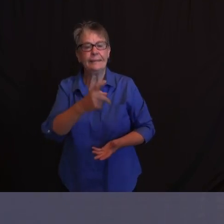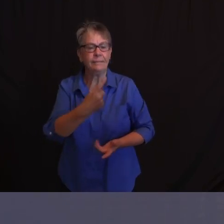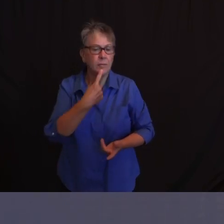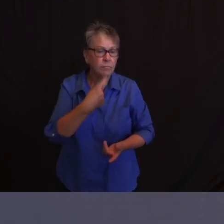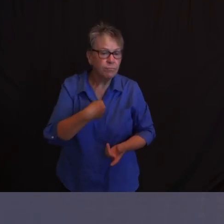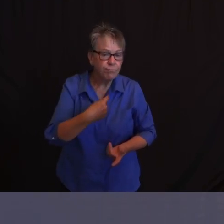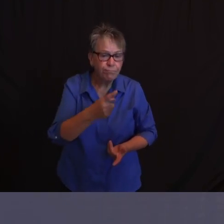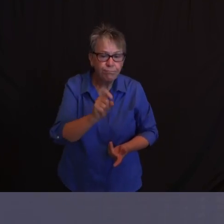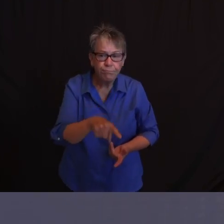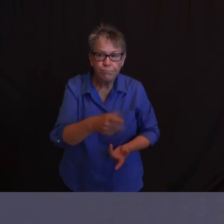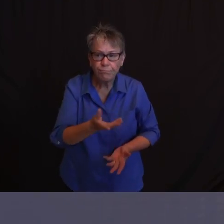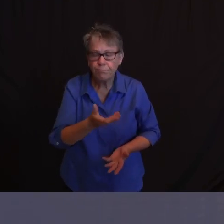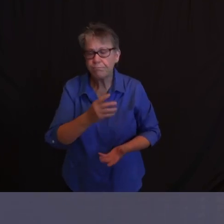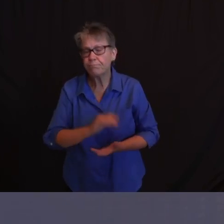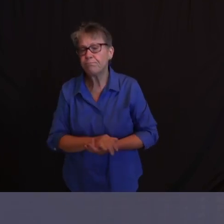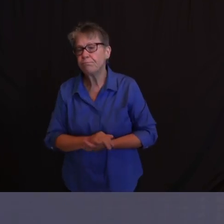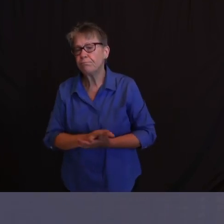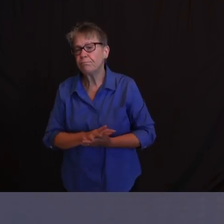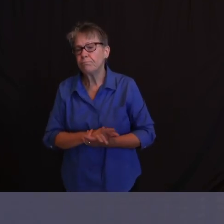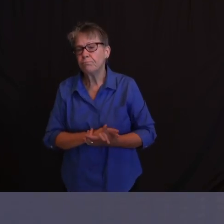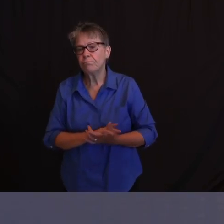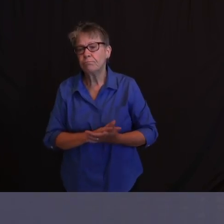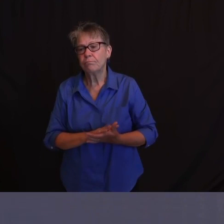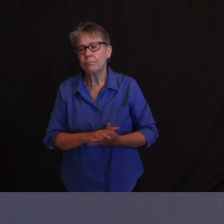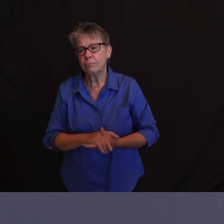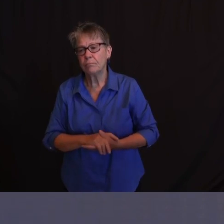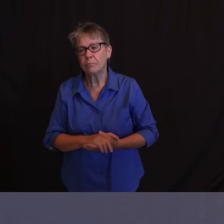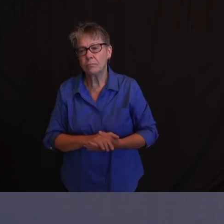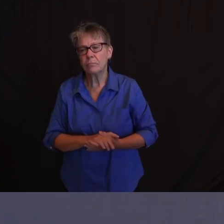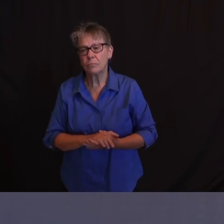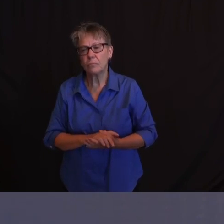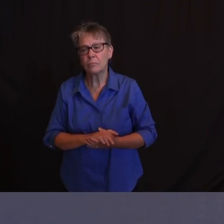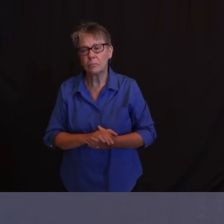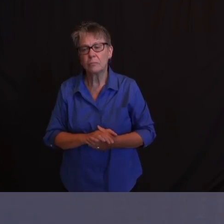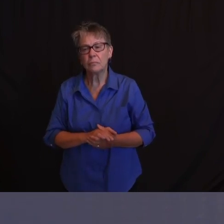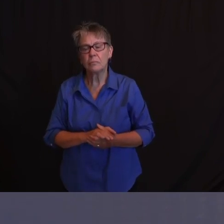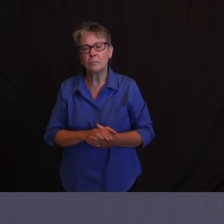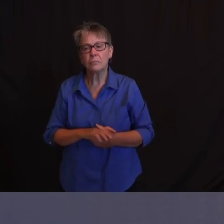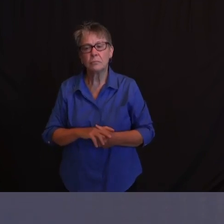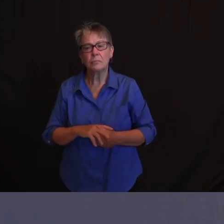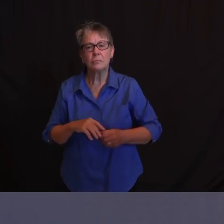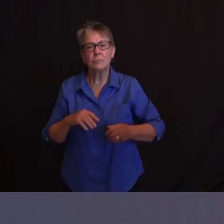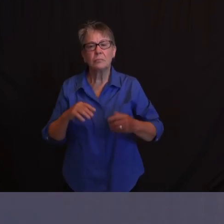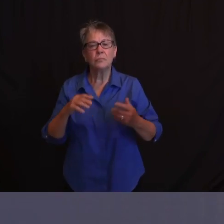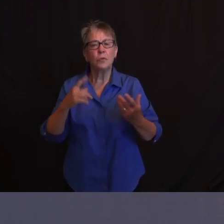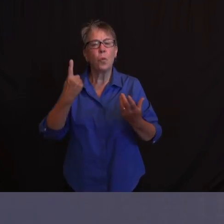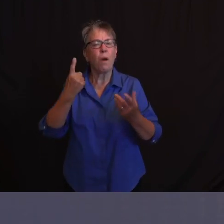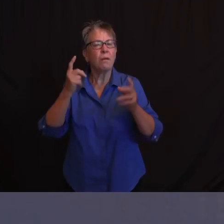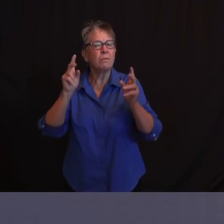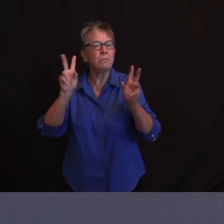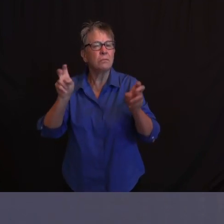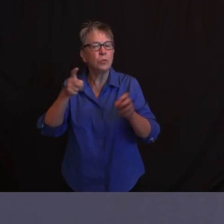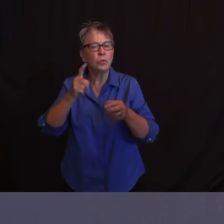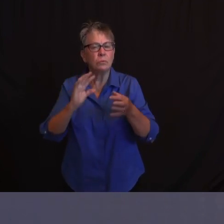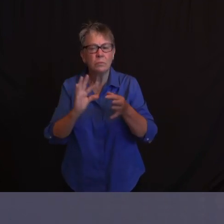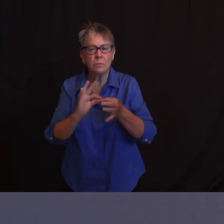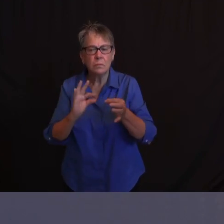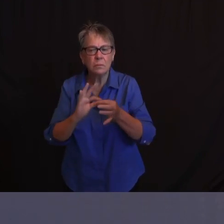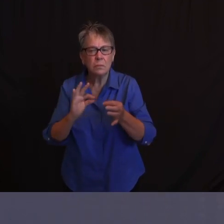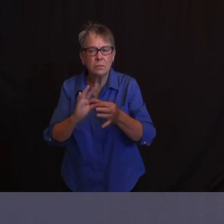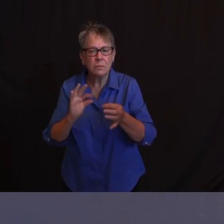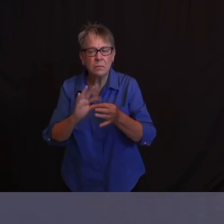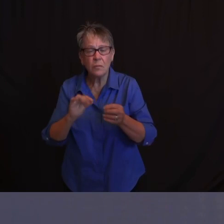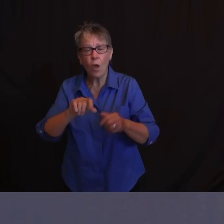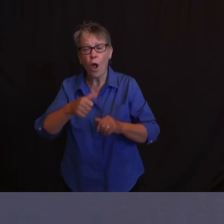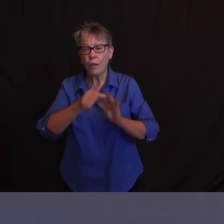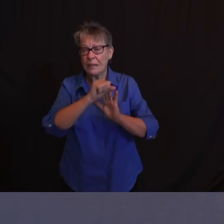One of the topics that you really touched on today was the fact that there is such a spike in many parts of the country, and